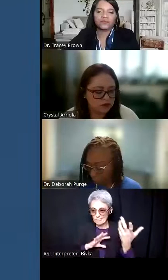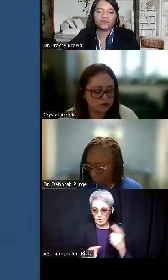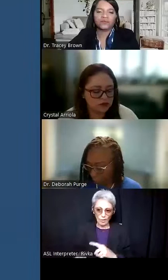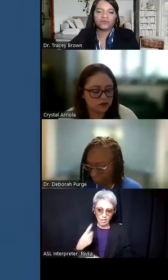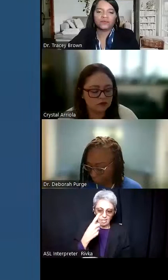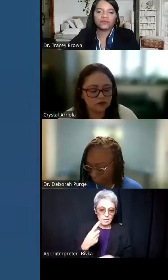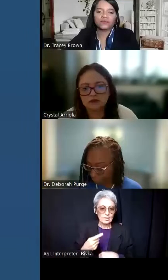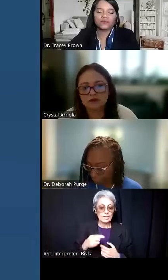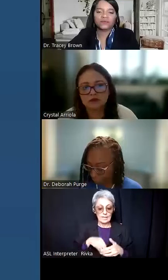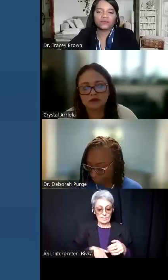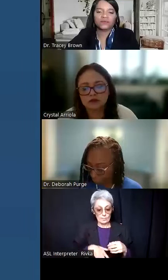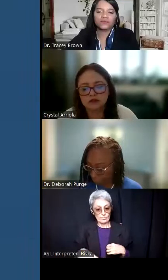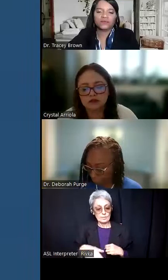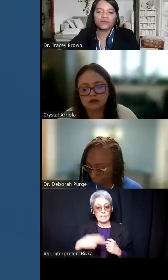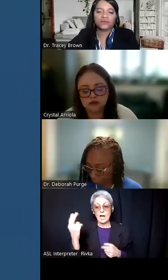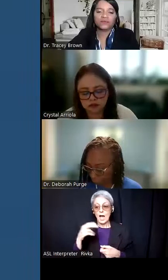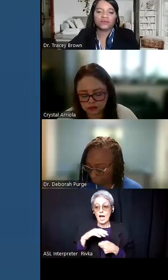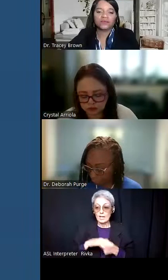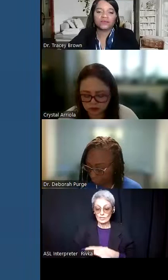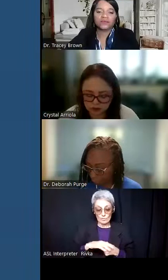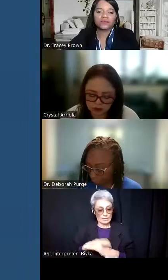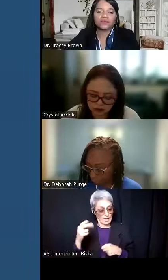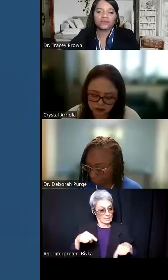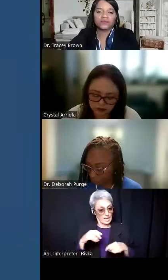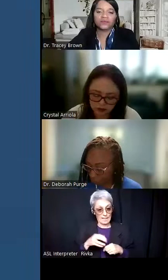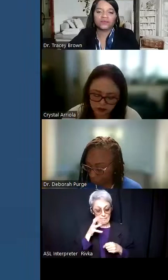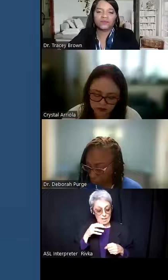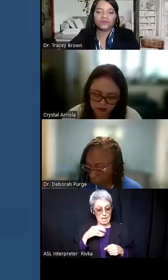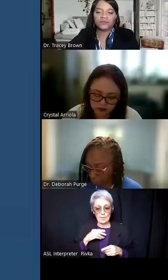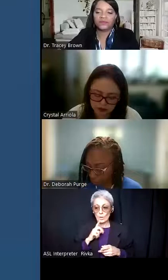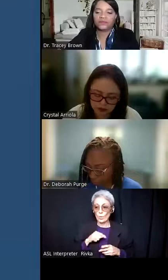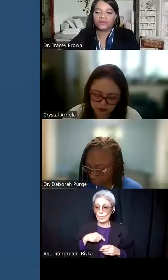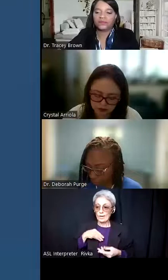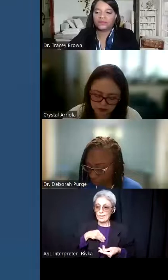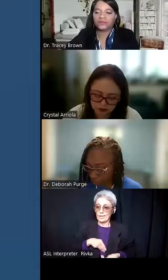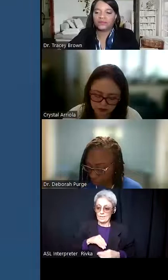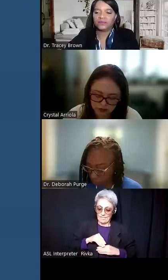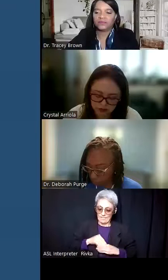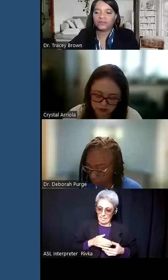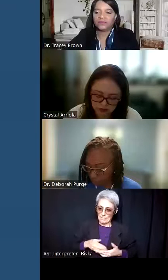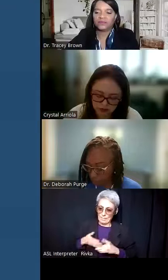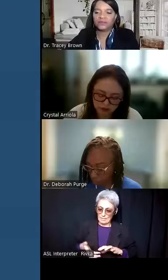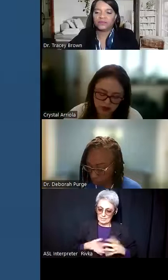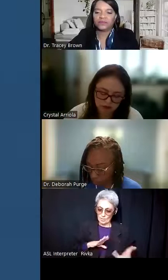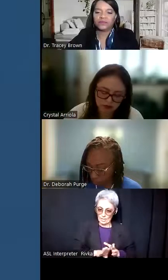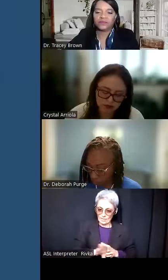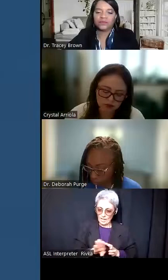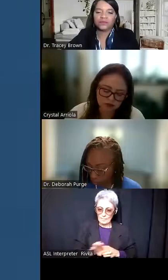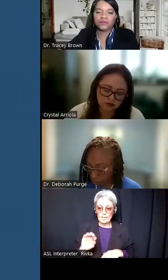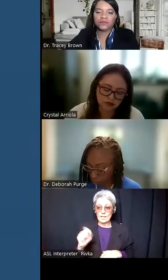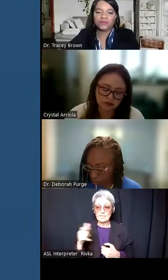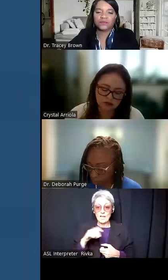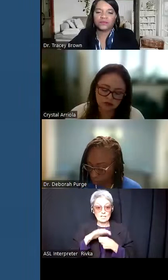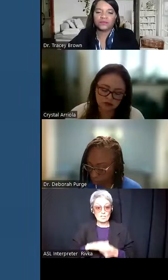mother allows cortisol, the stress hormone, to cross the placenta and disrupt development. When the toxic stress response